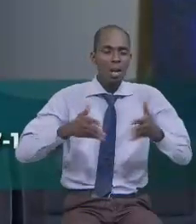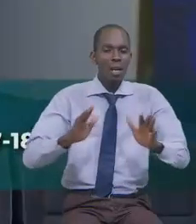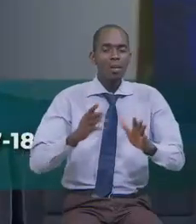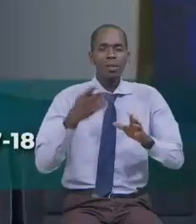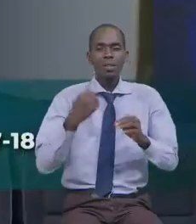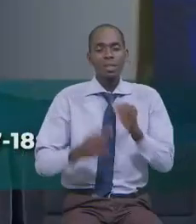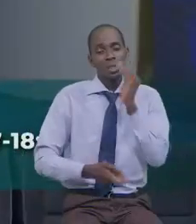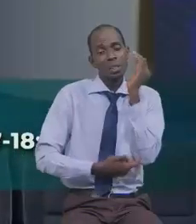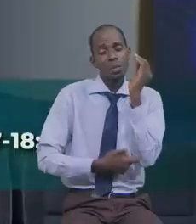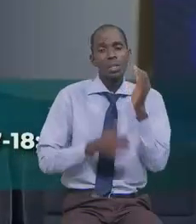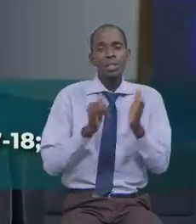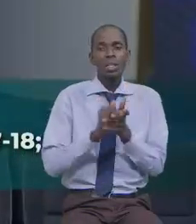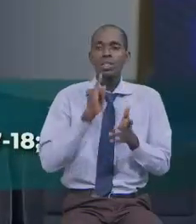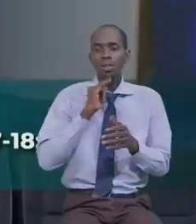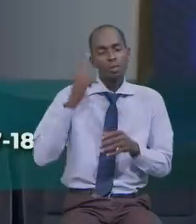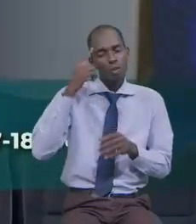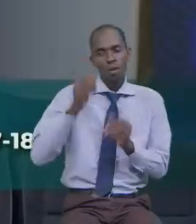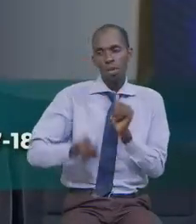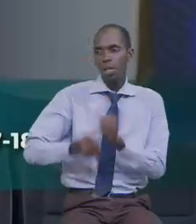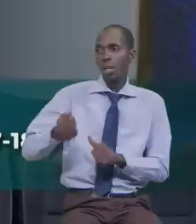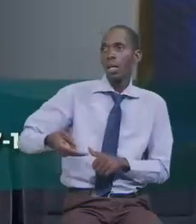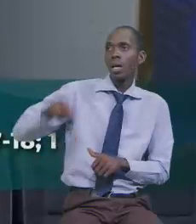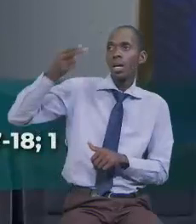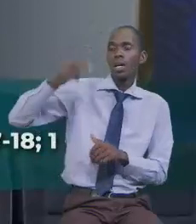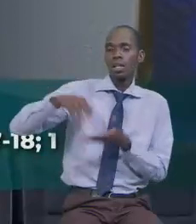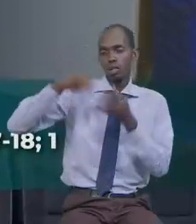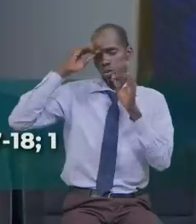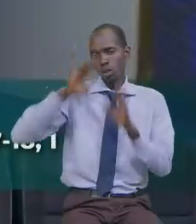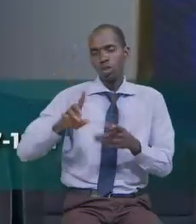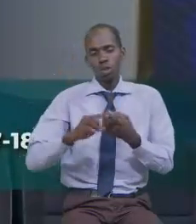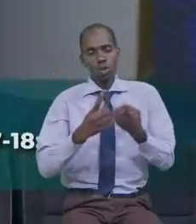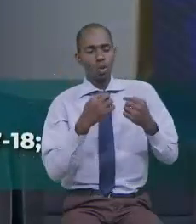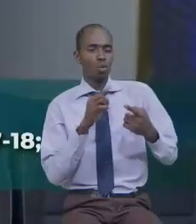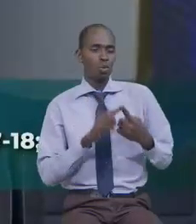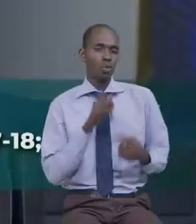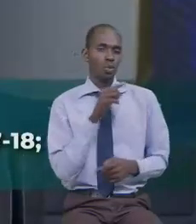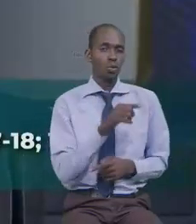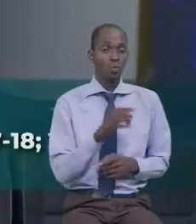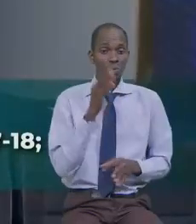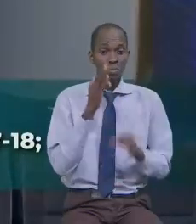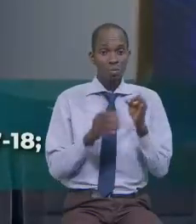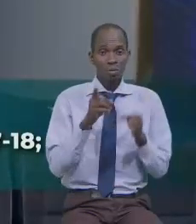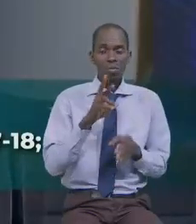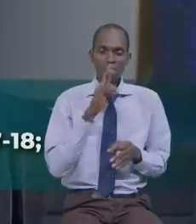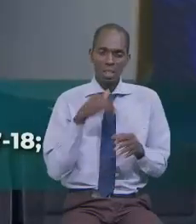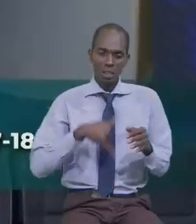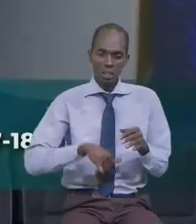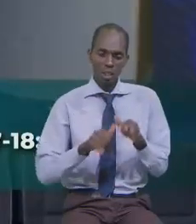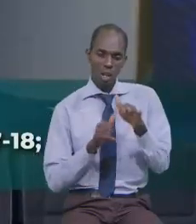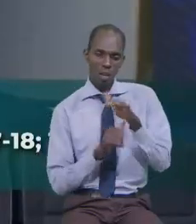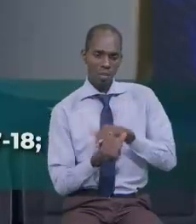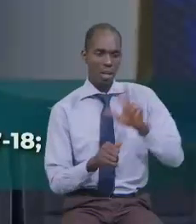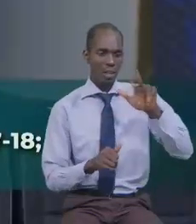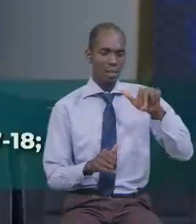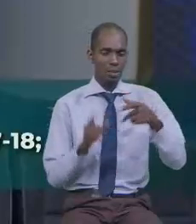an undergraduate can handle. If you're a teenager, it's not going to allow a temptation